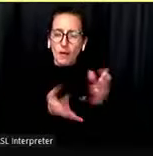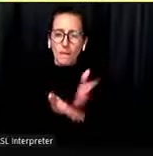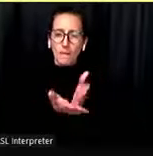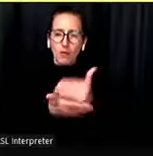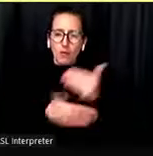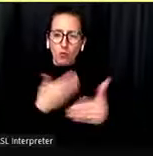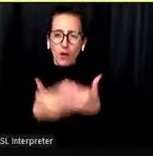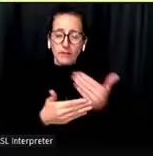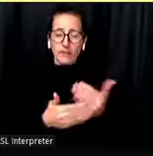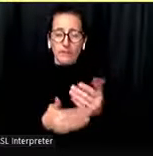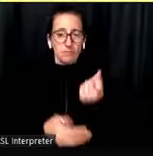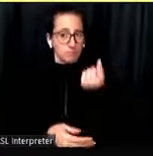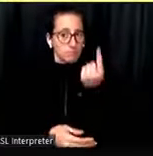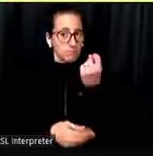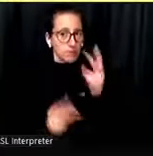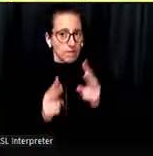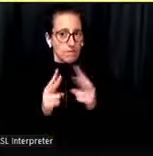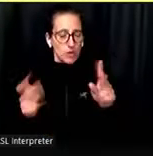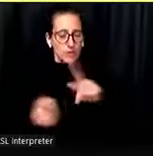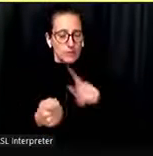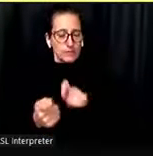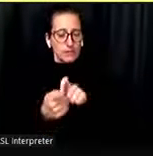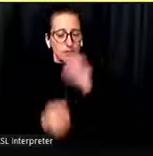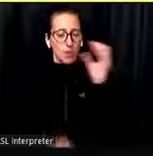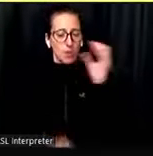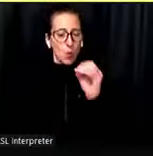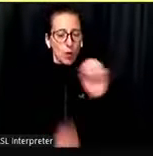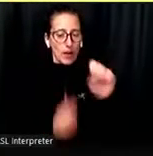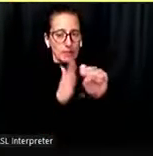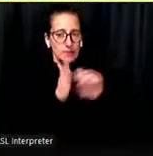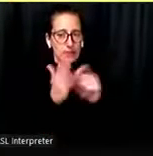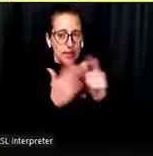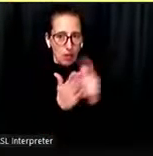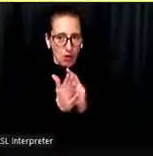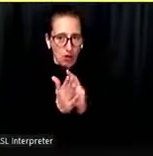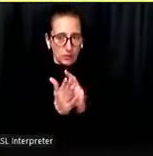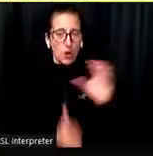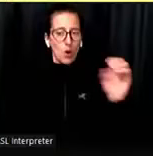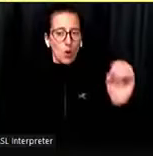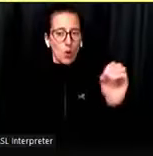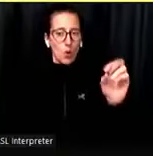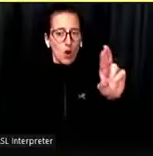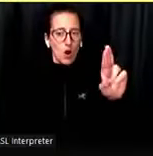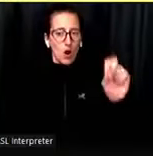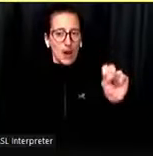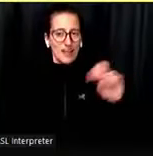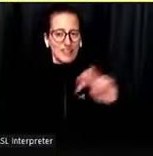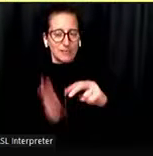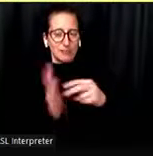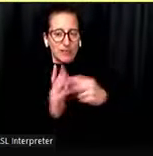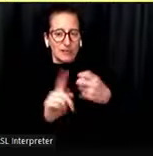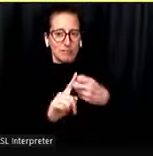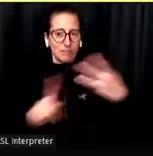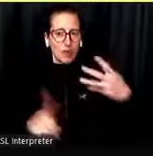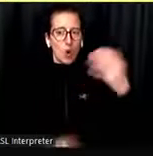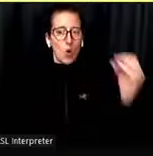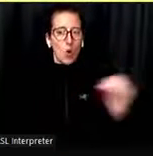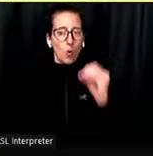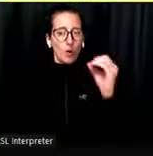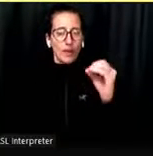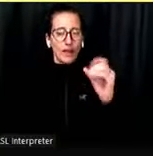specific Oregon laws that guides that. It's specifically ORS, which stands for the Oregon Revised Statute